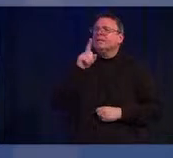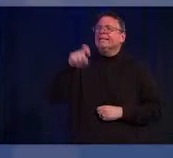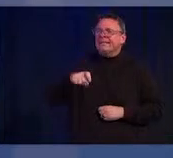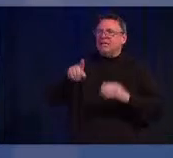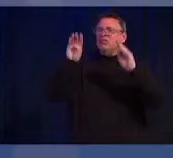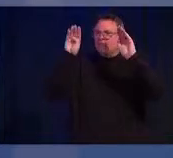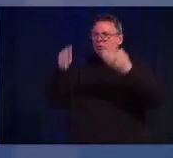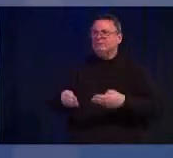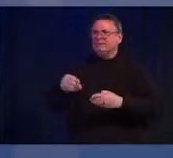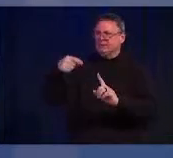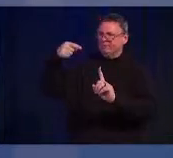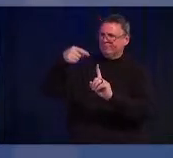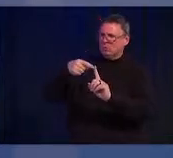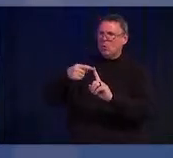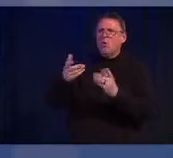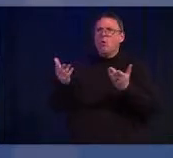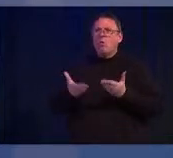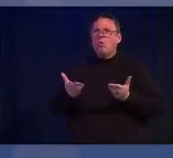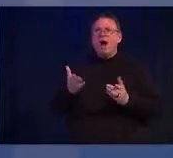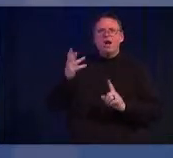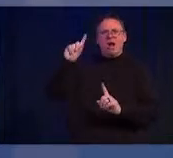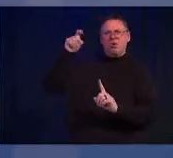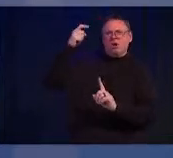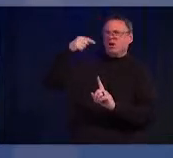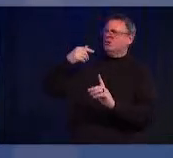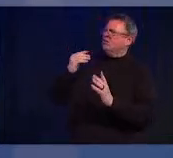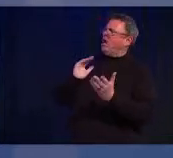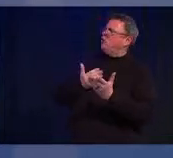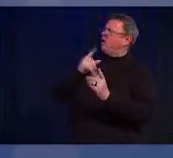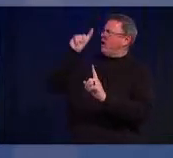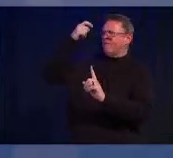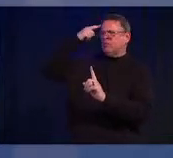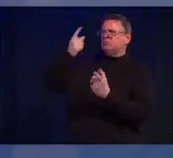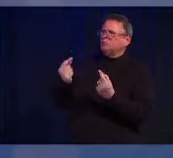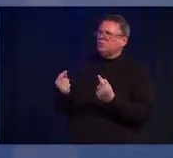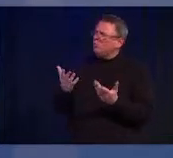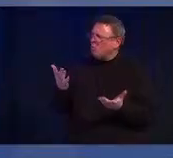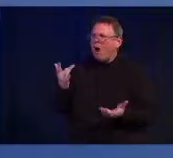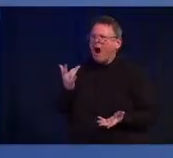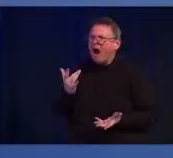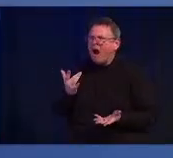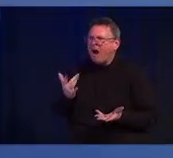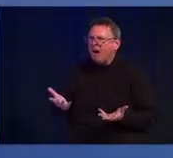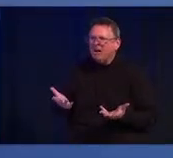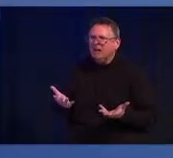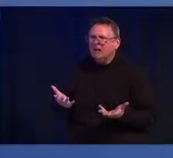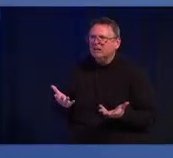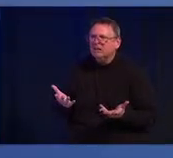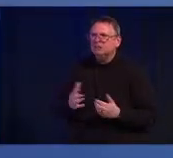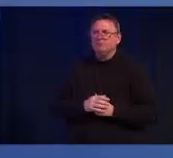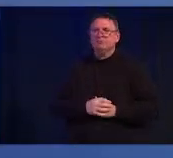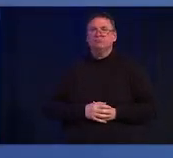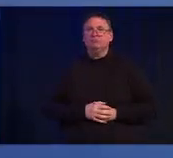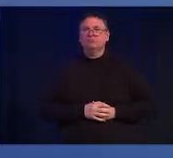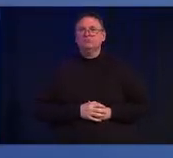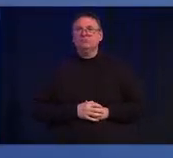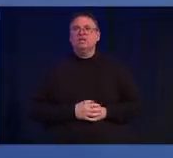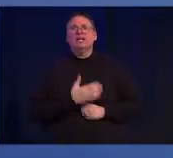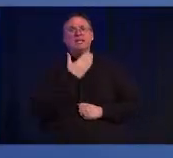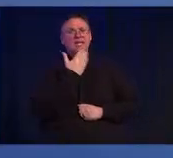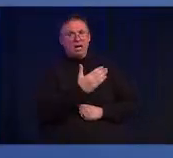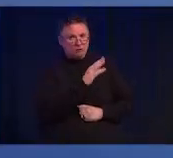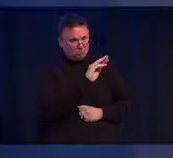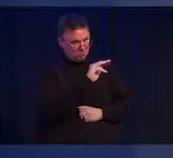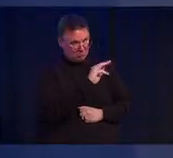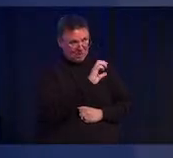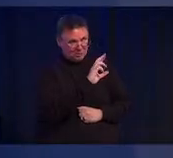on is what our government is doing and why they're doing it. Thank you. Ms. McCormick? There are a